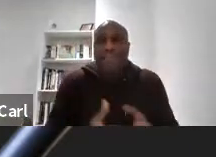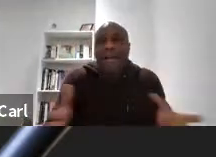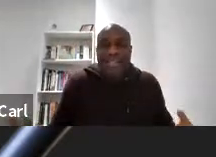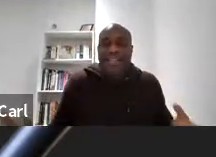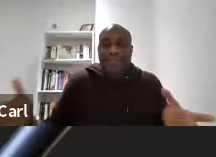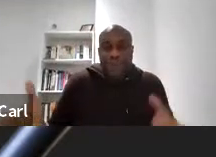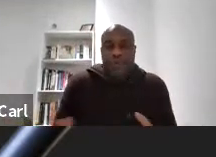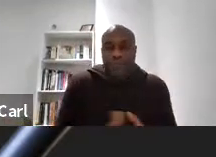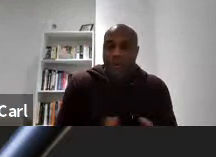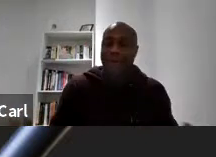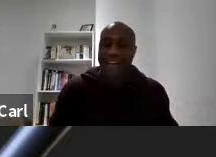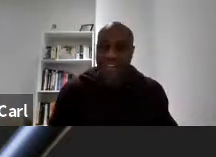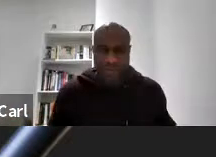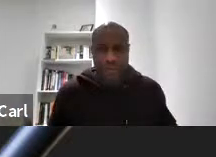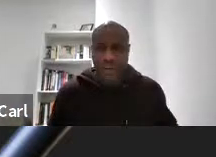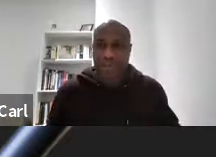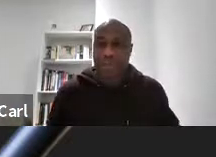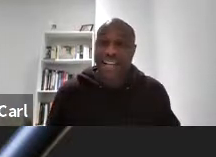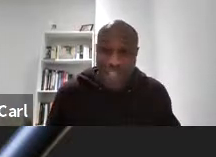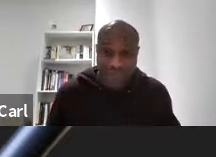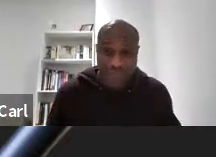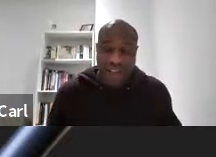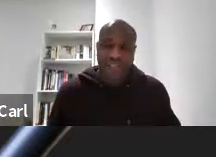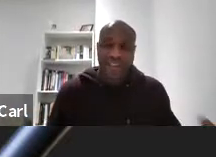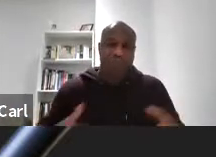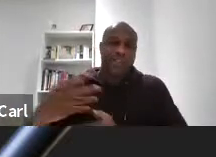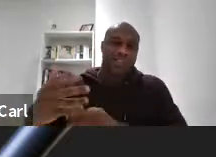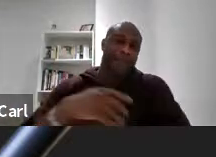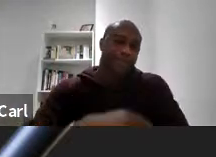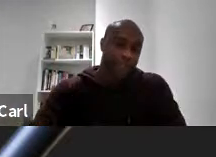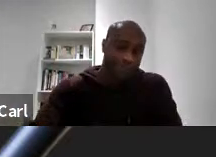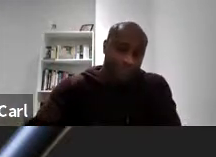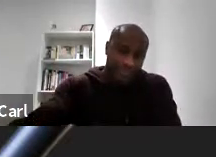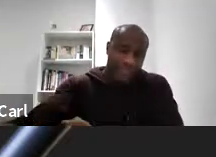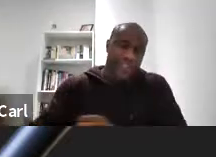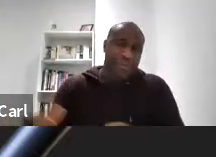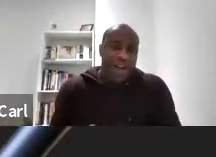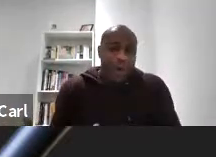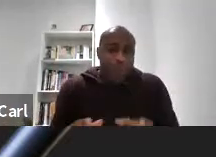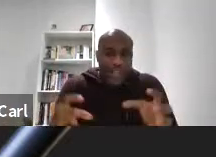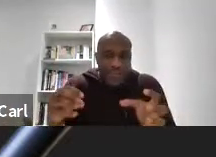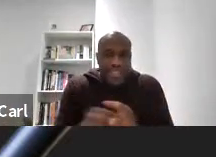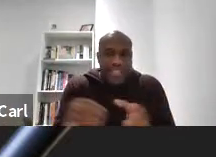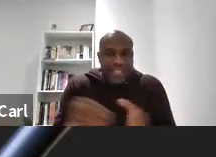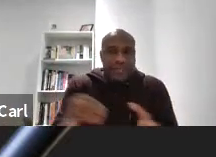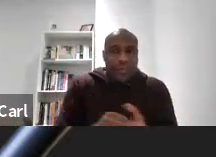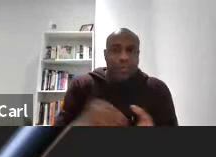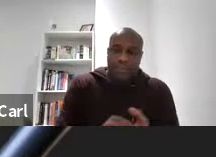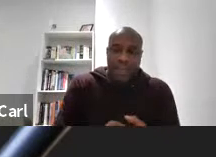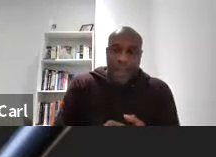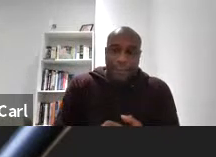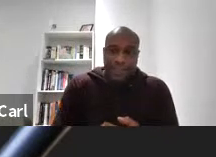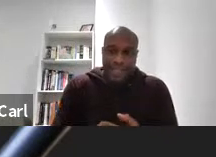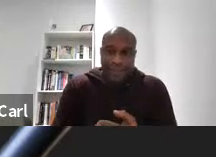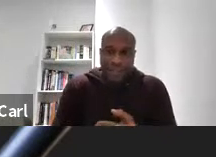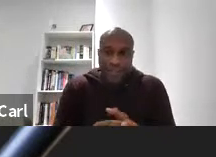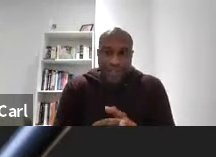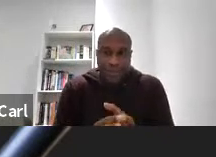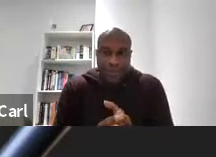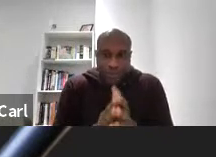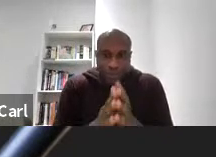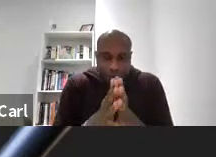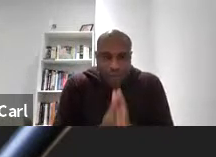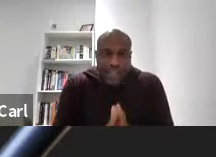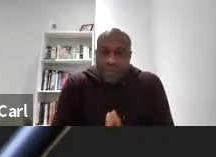that's a massive shortfall compared to the 42 million that they're trying to appeal to. So when you distill all of that down